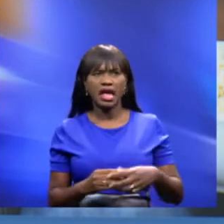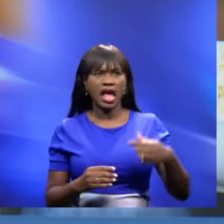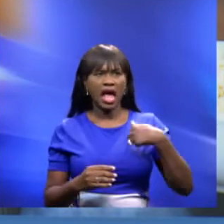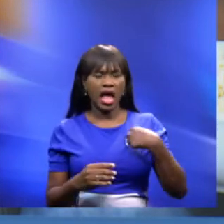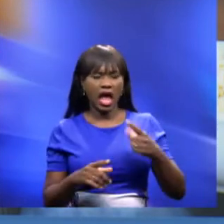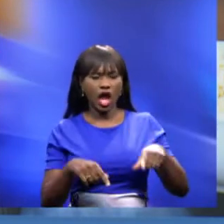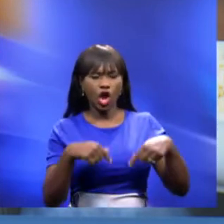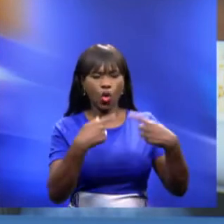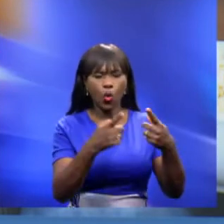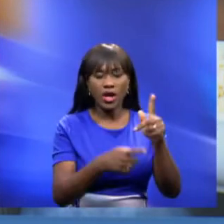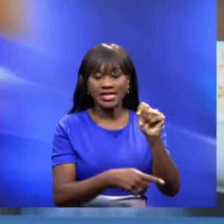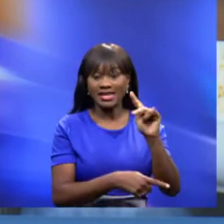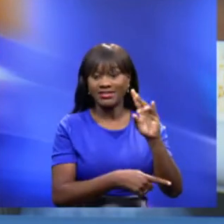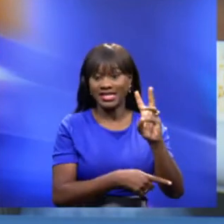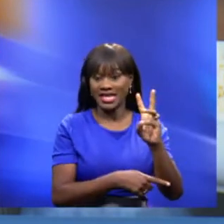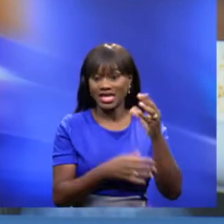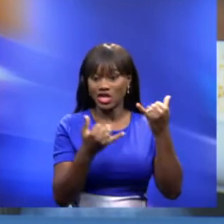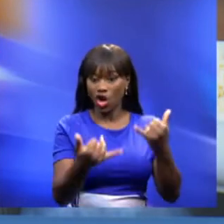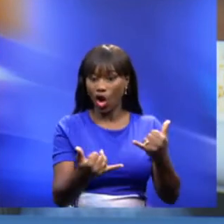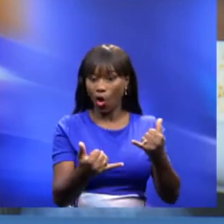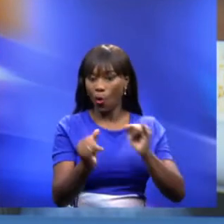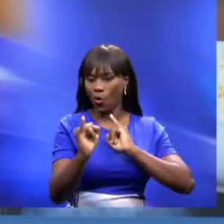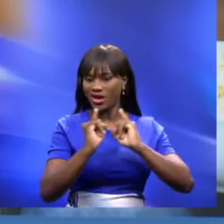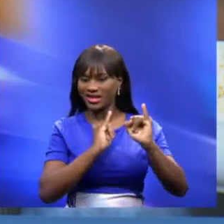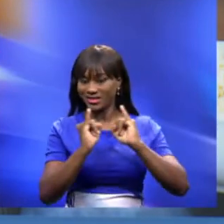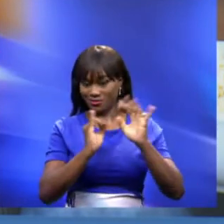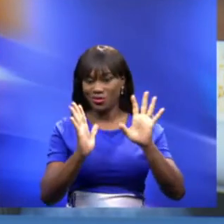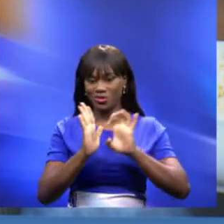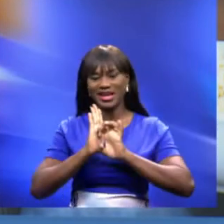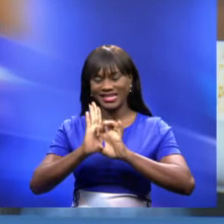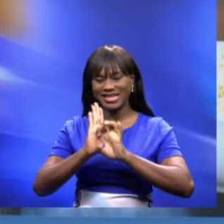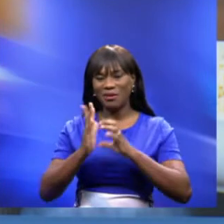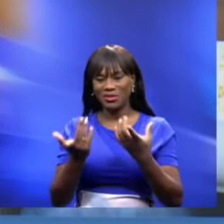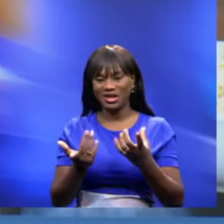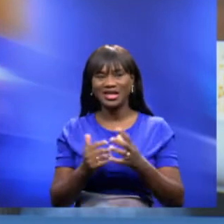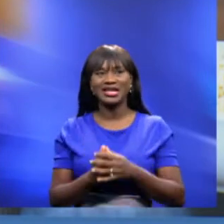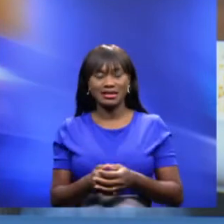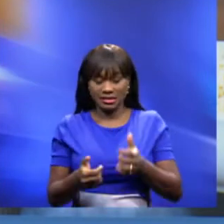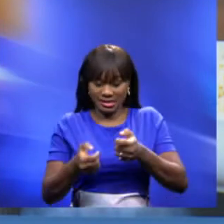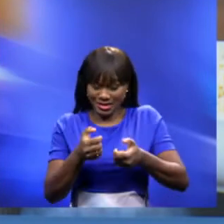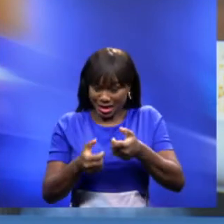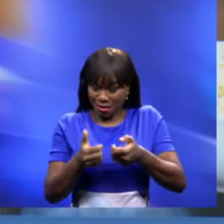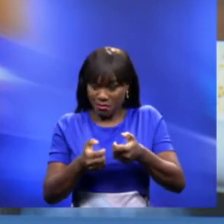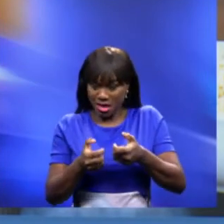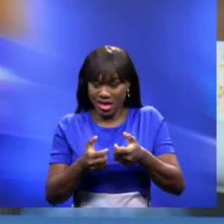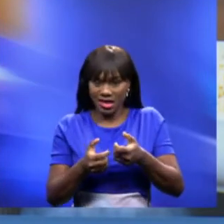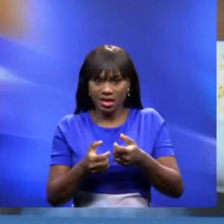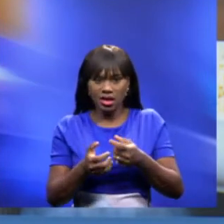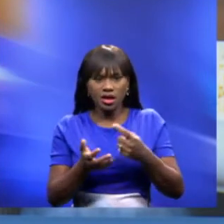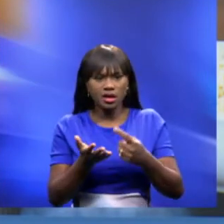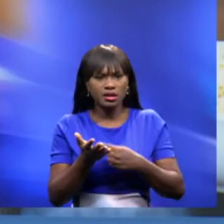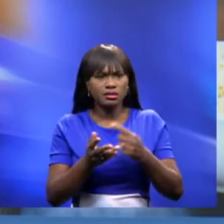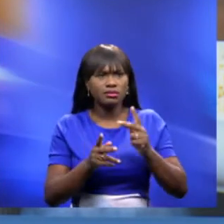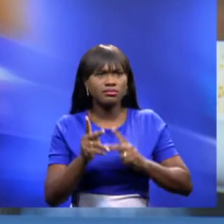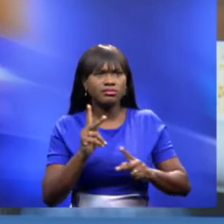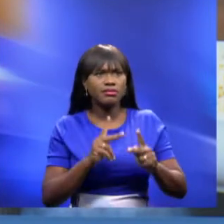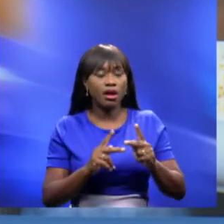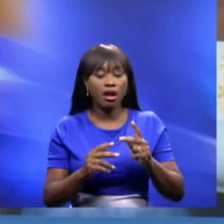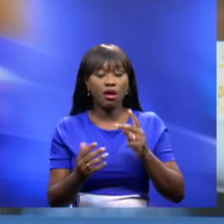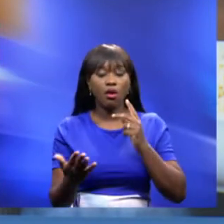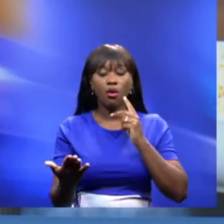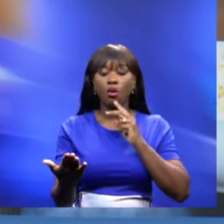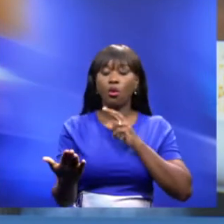on TV6 now for an interview. And I do it now, right? So then people are like, oh, well,